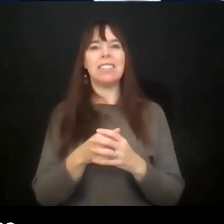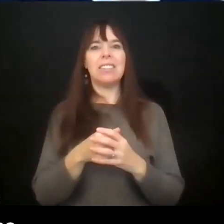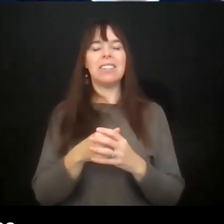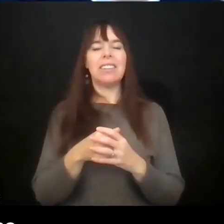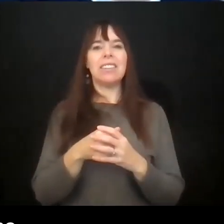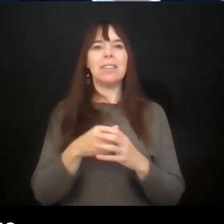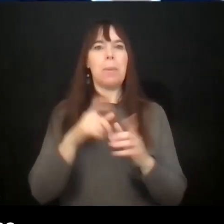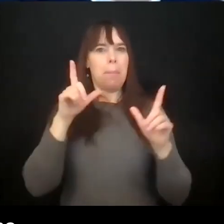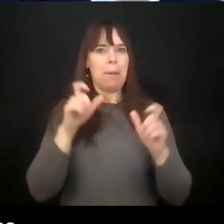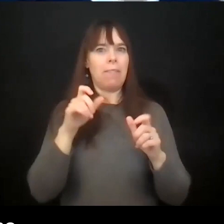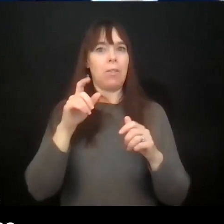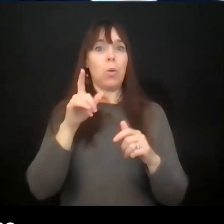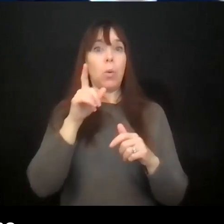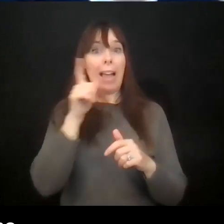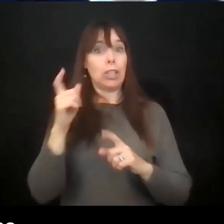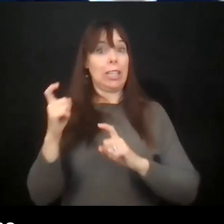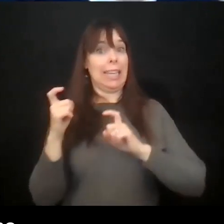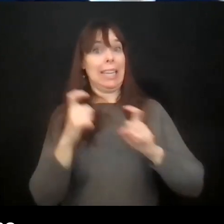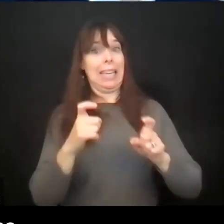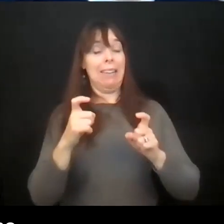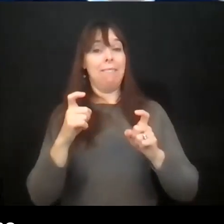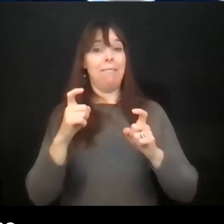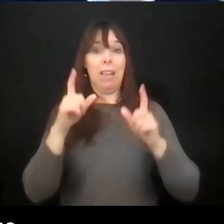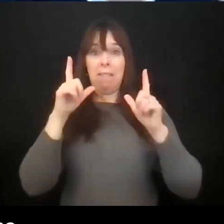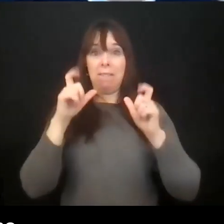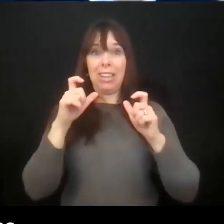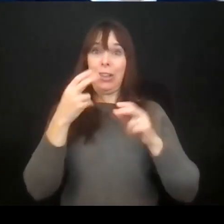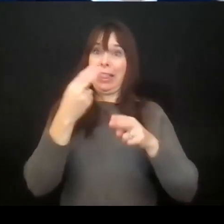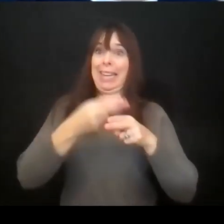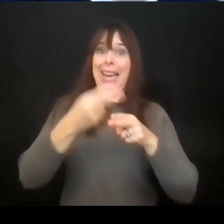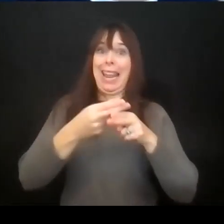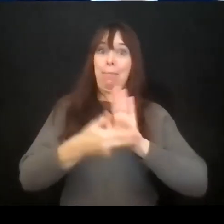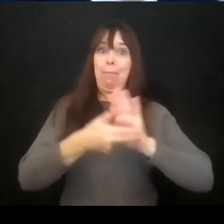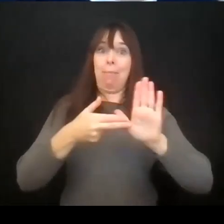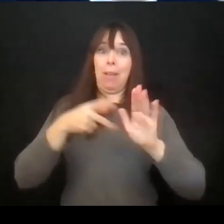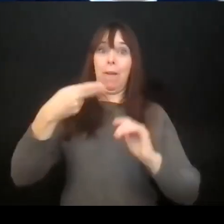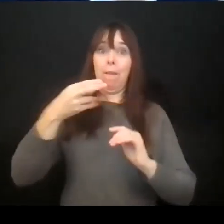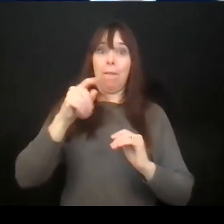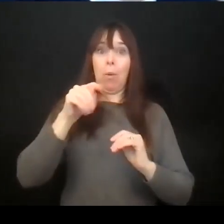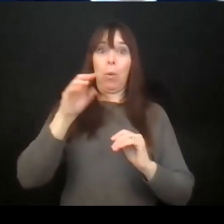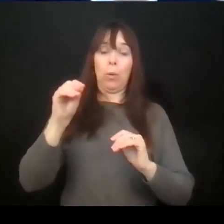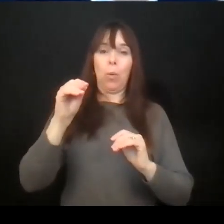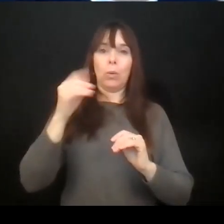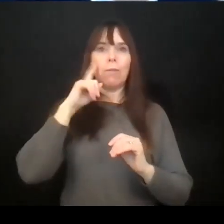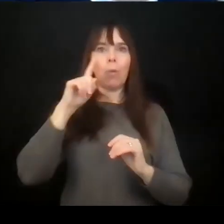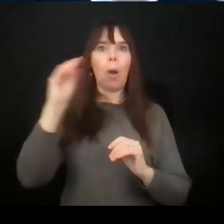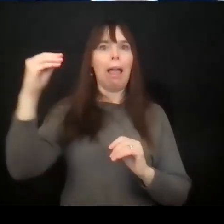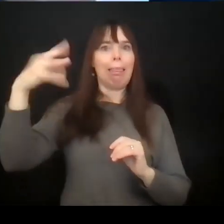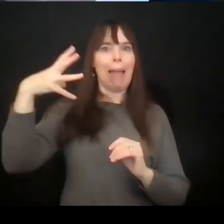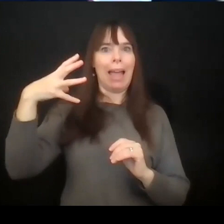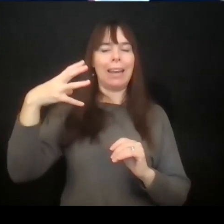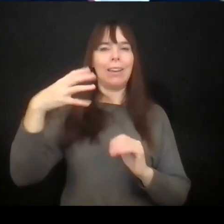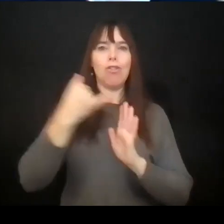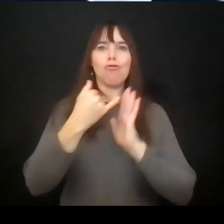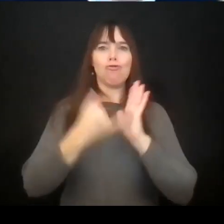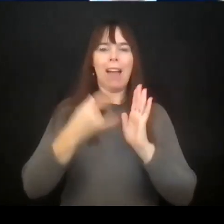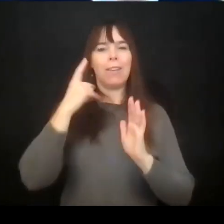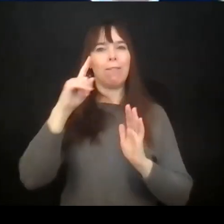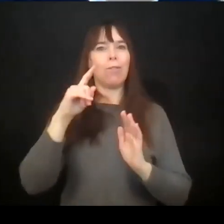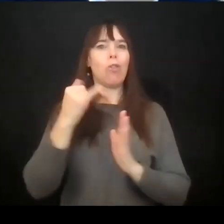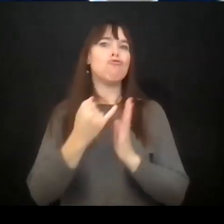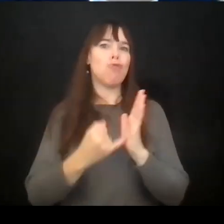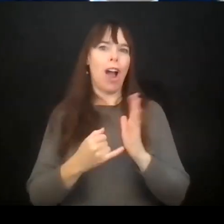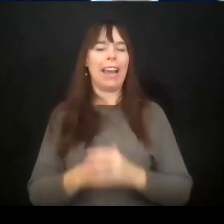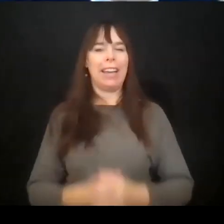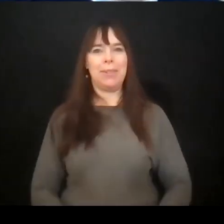who actually gave photography its name. Photos for light graphene for drawing. New slide shows a new